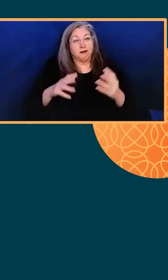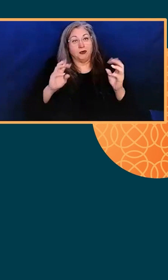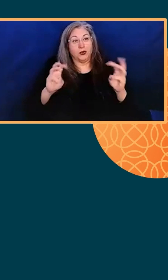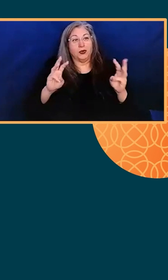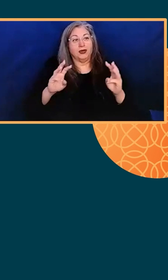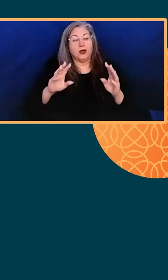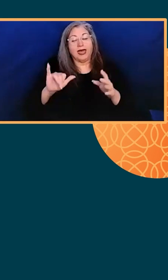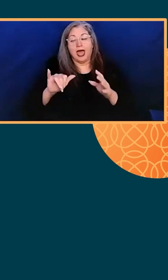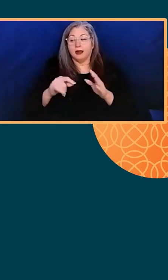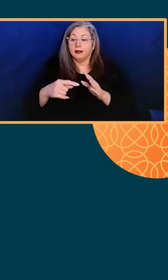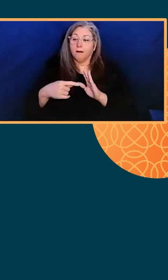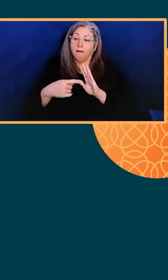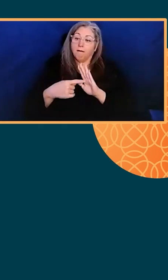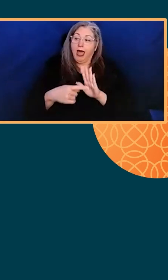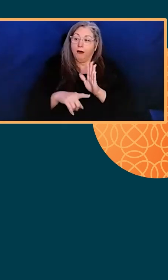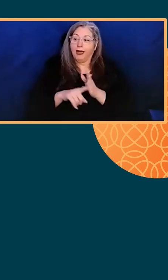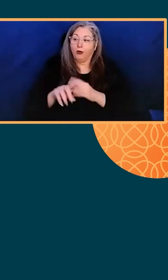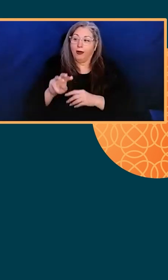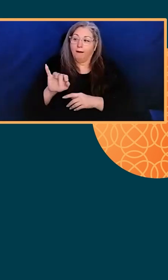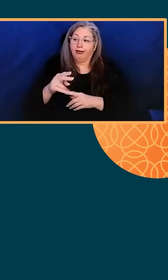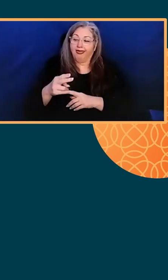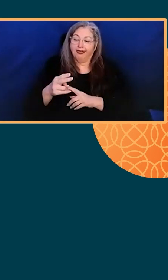The model minority myth,